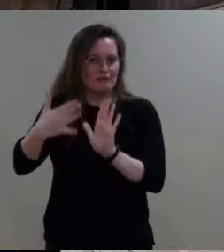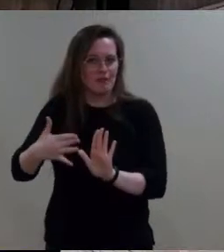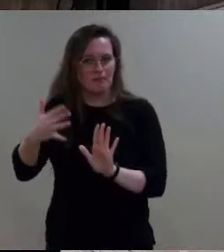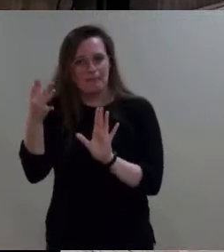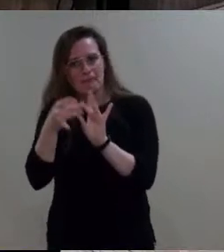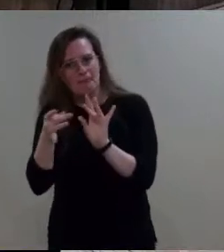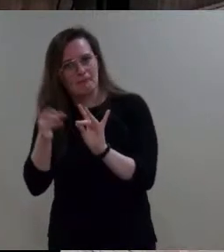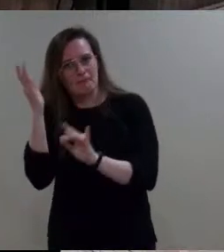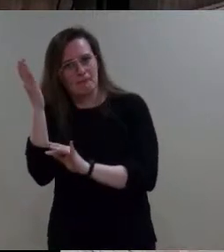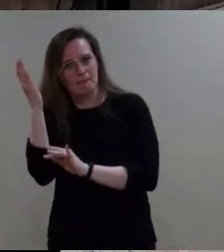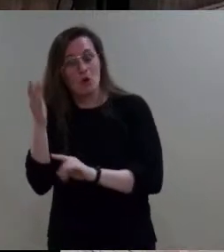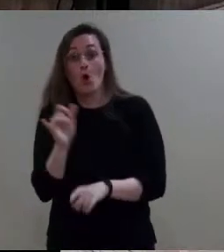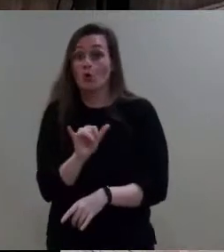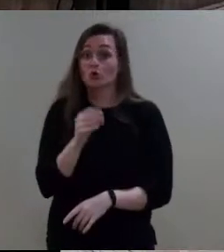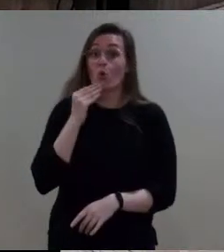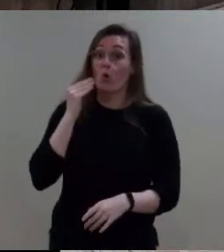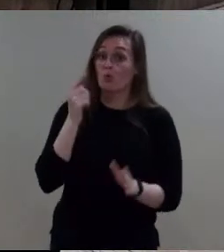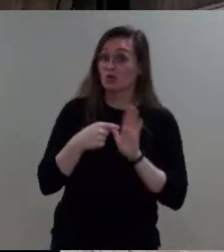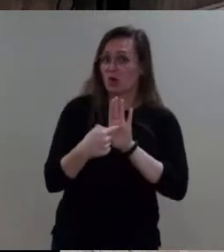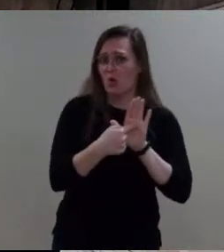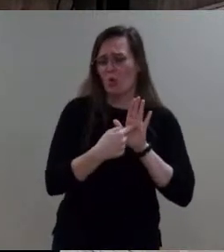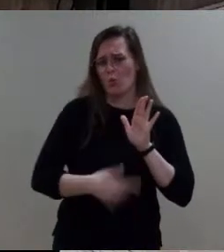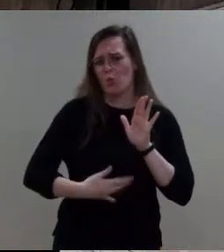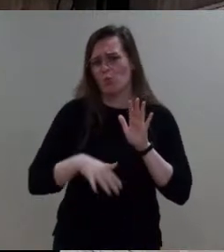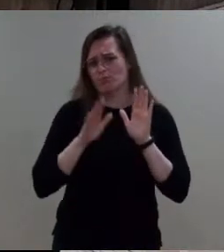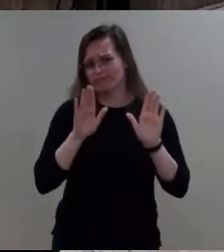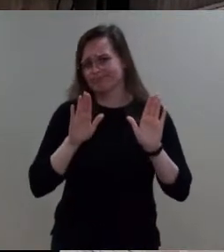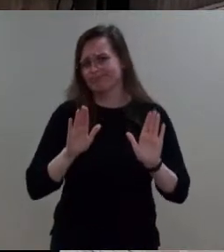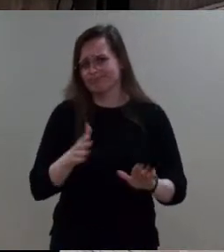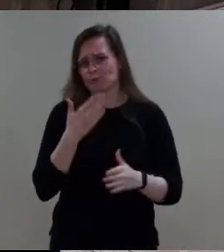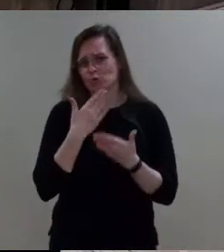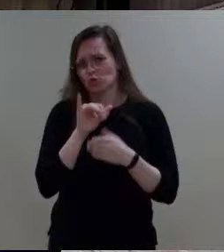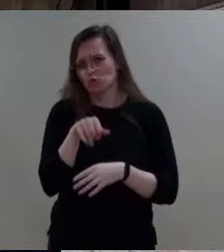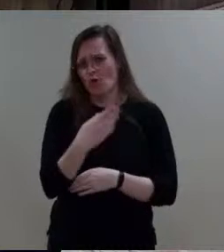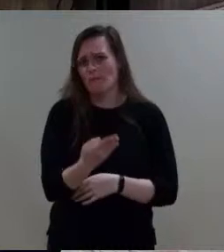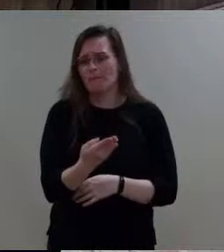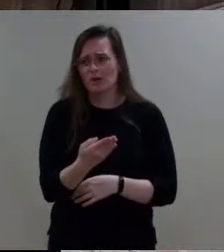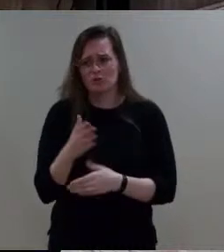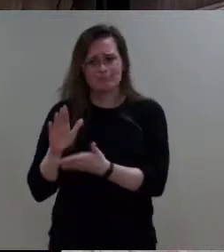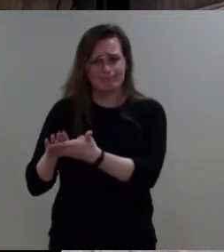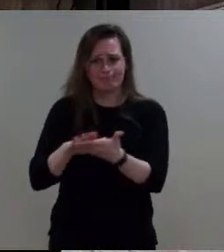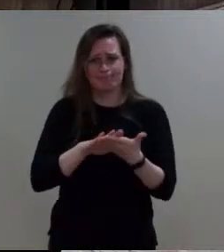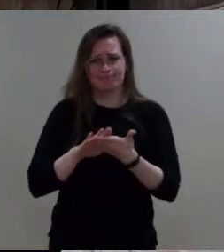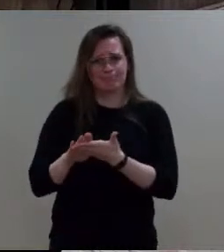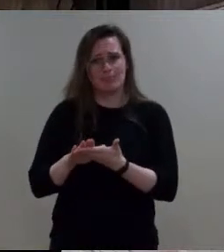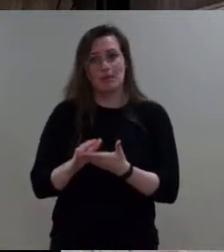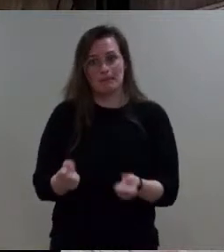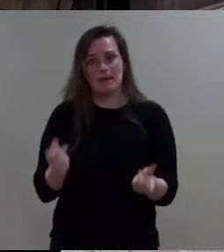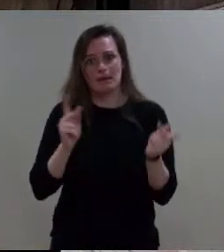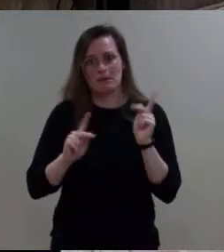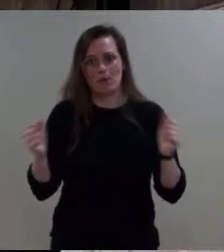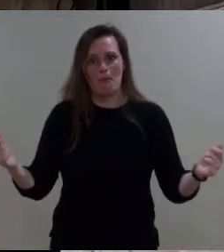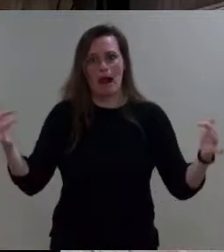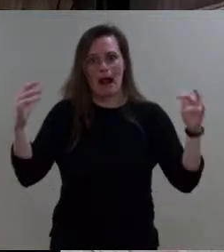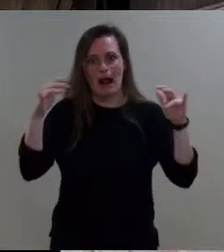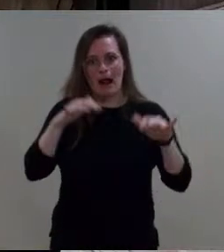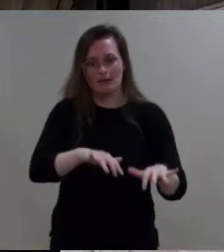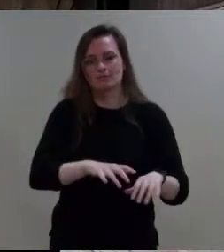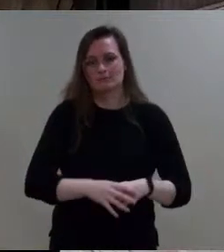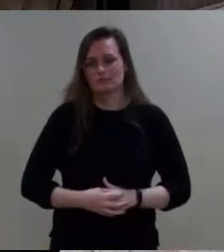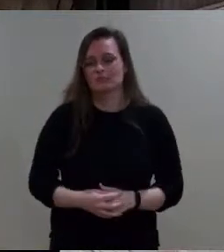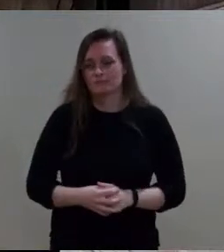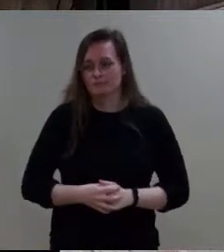was very well done, and kudos to our organizing committee for the home show. There were certainly lots of people there when I attended,